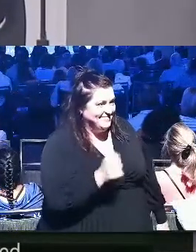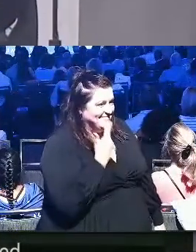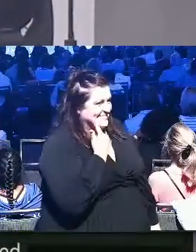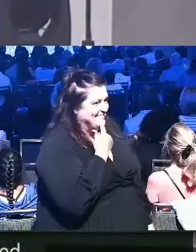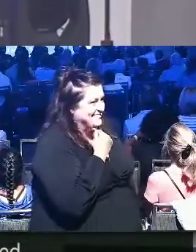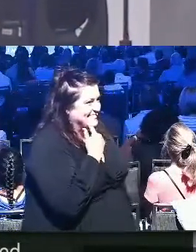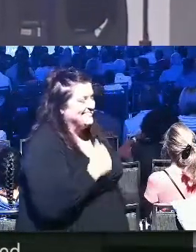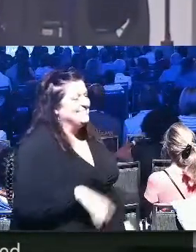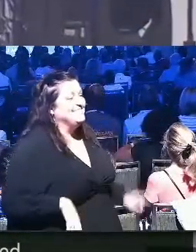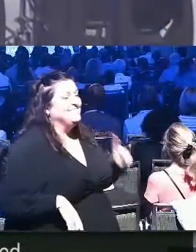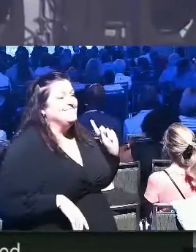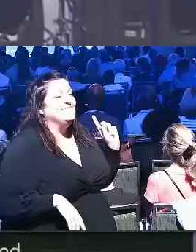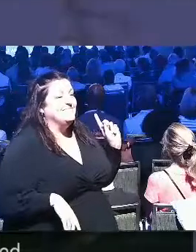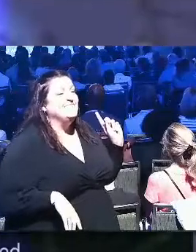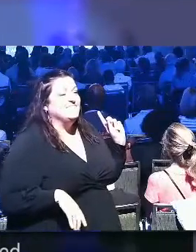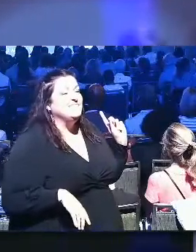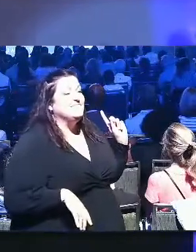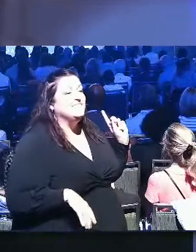Communion.